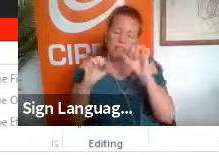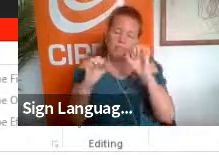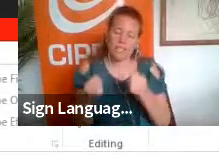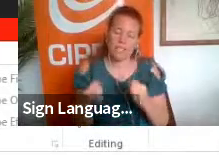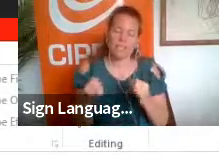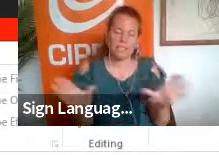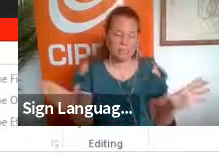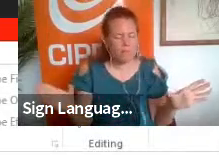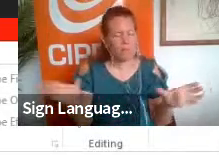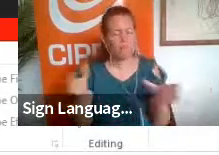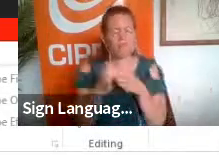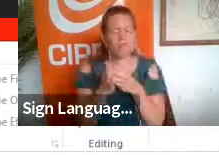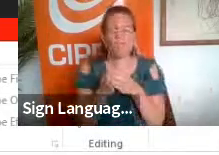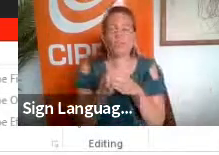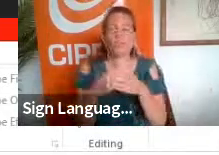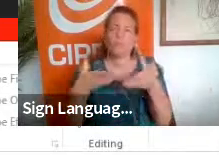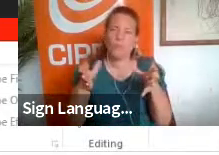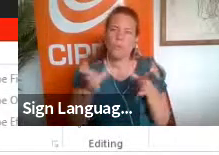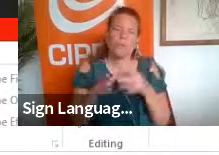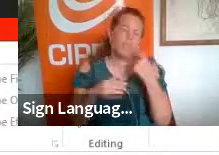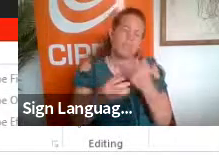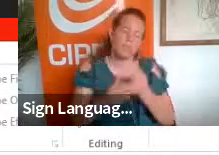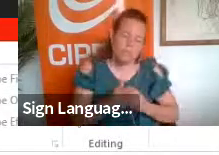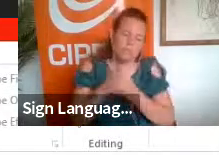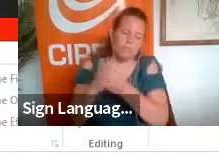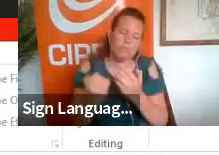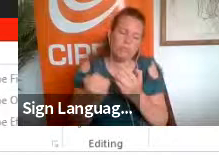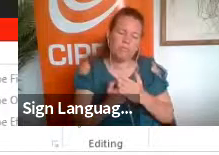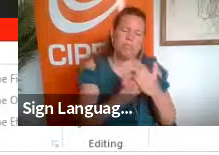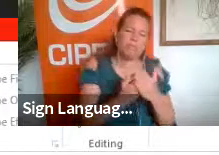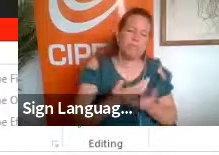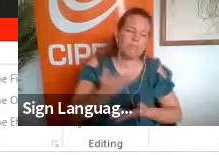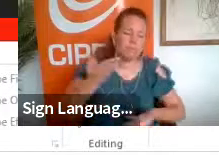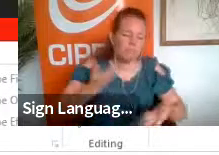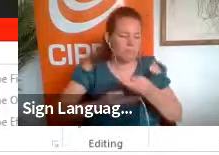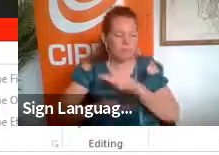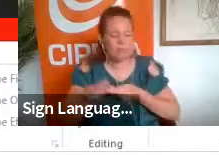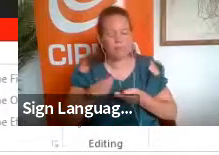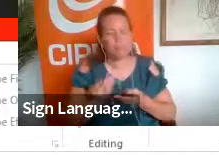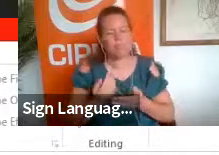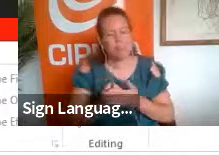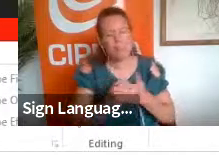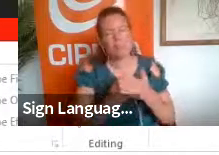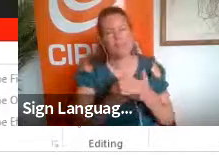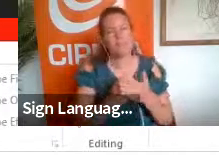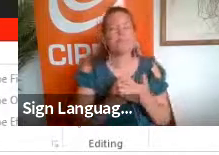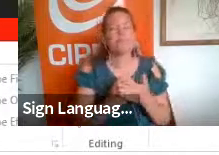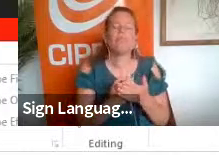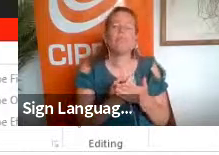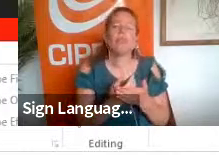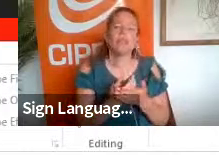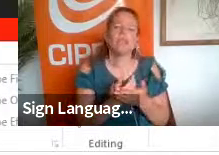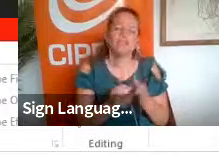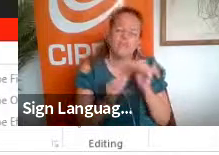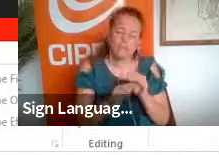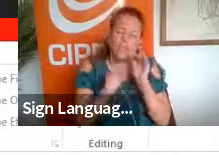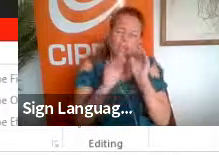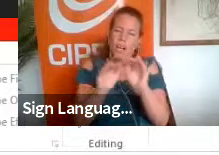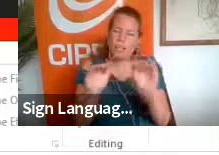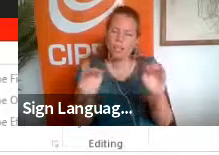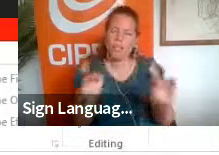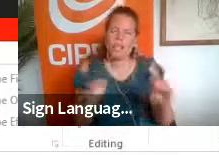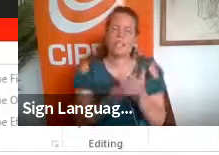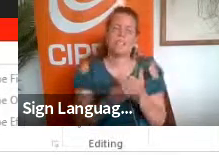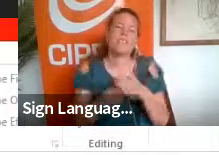can then lean on each other and each other's resources to address digital rights violations on the continent, and of course, provide evidence